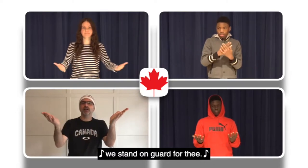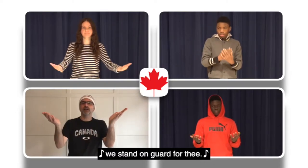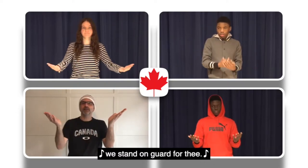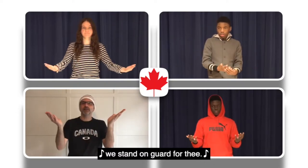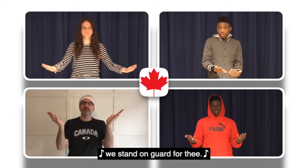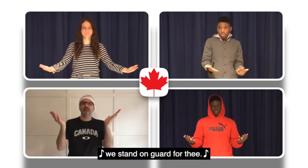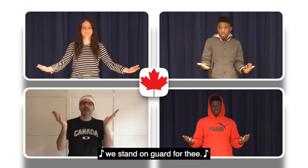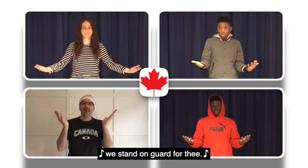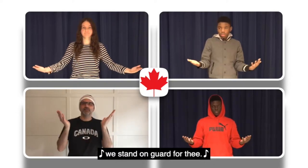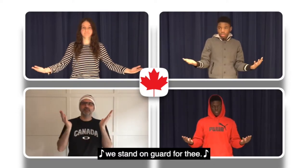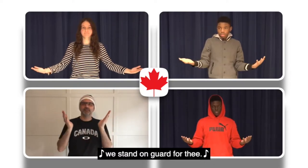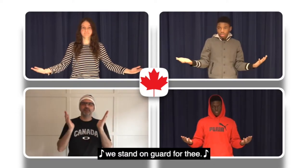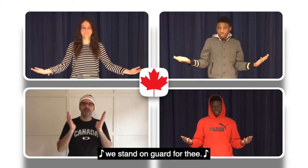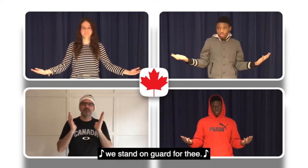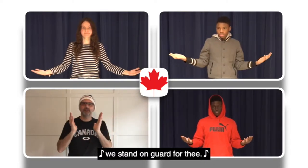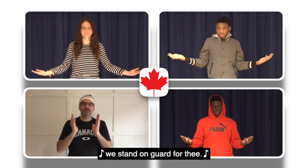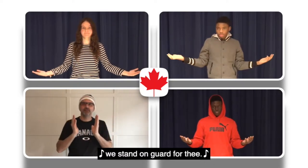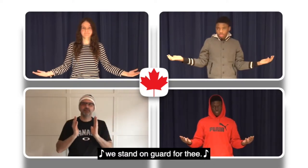for